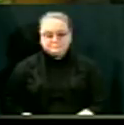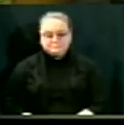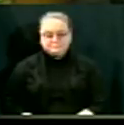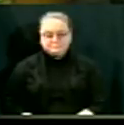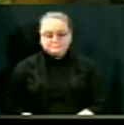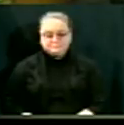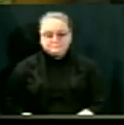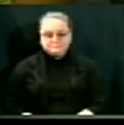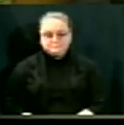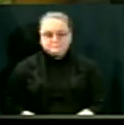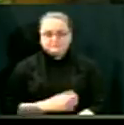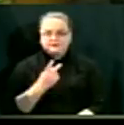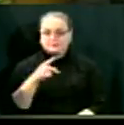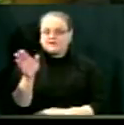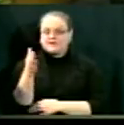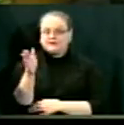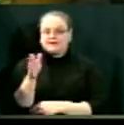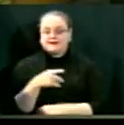Place the flag.